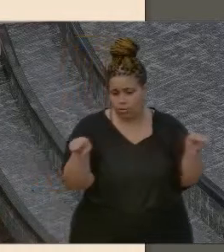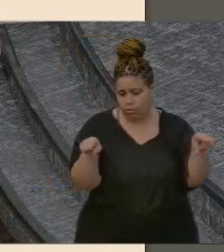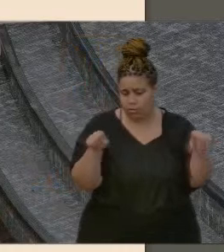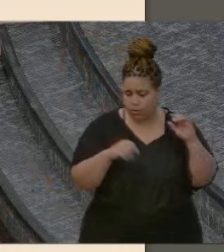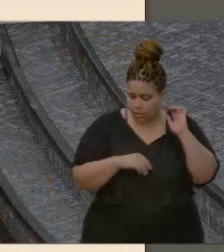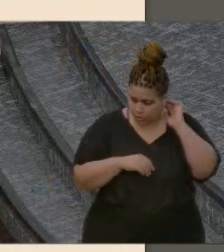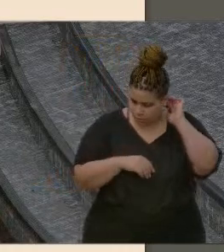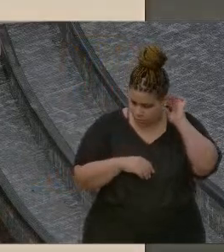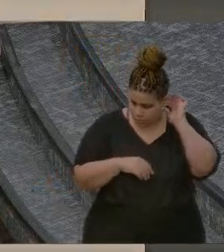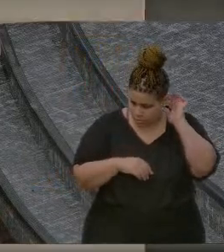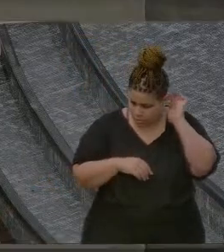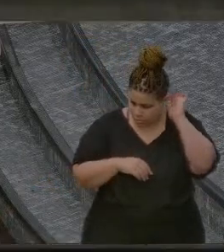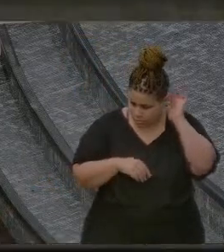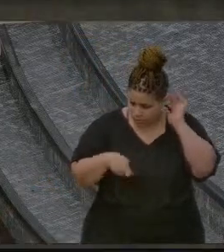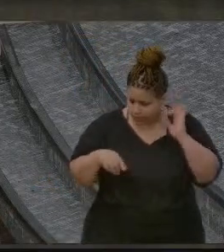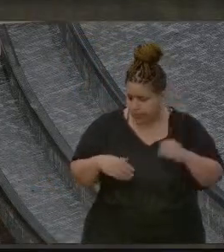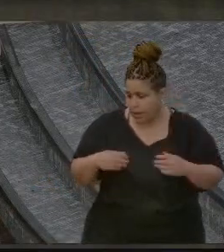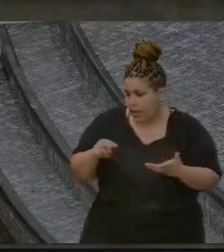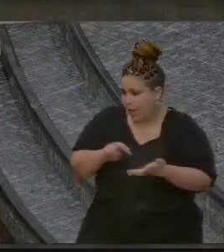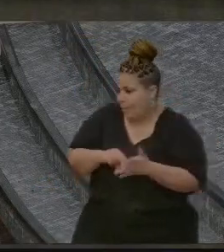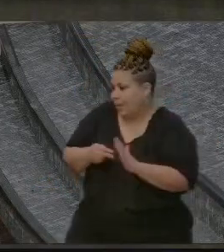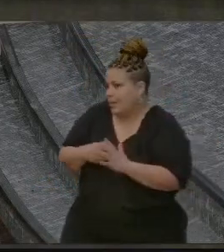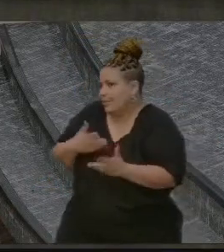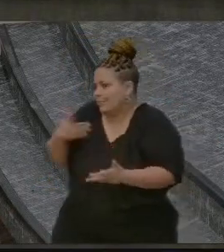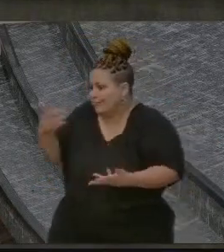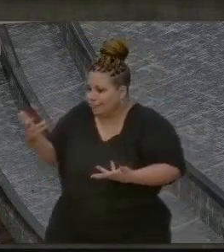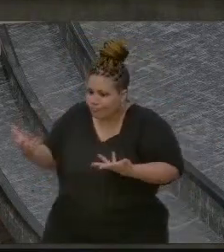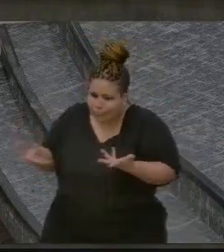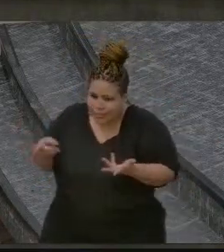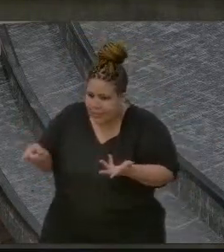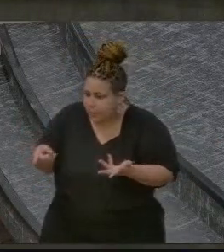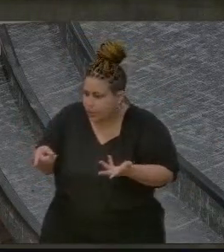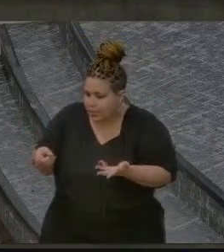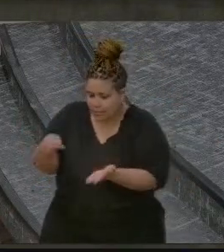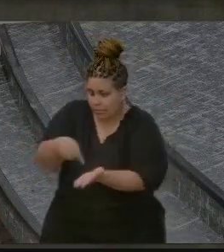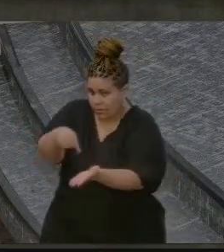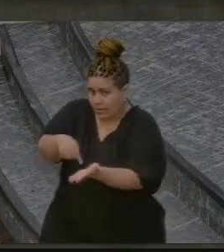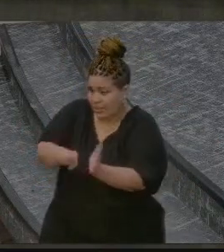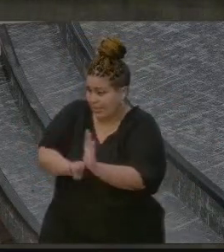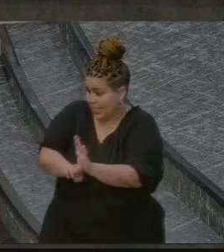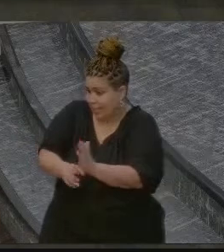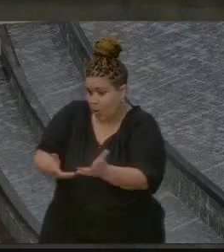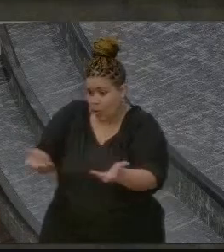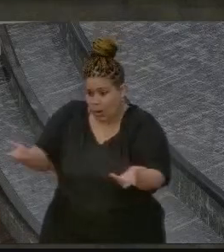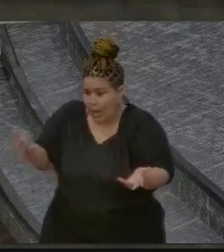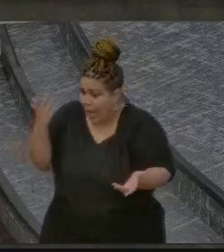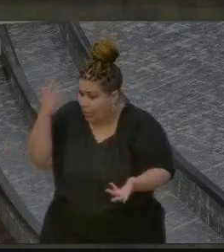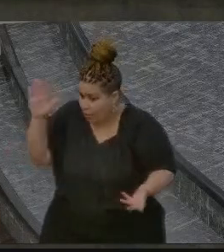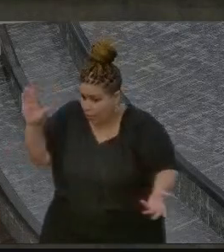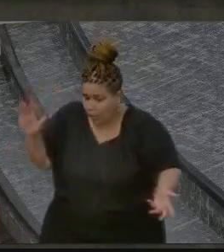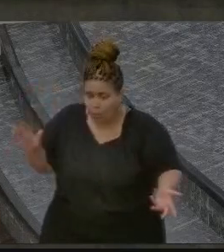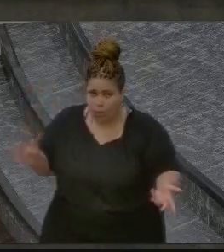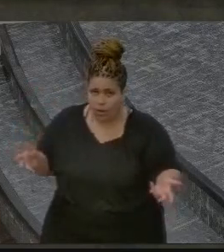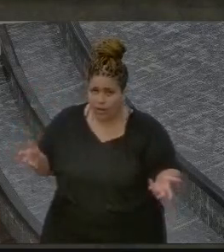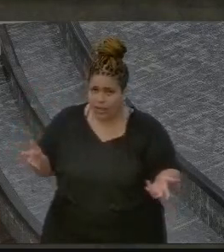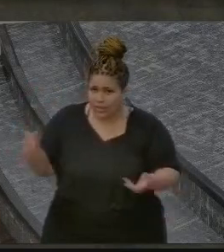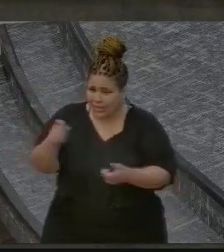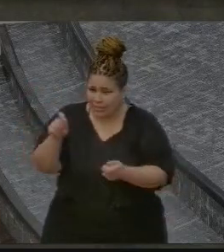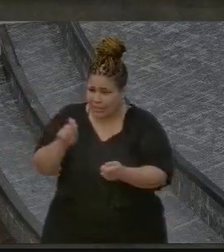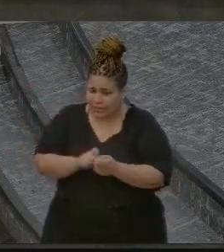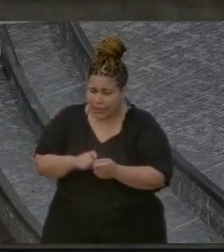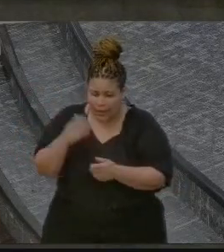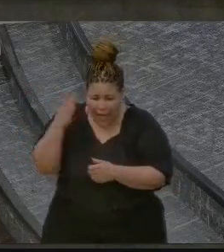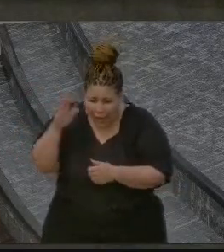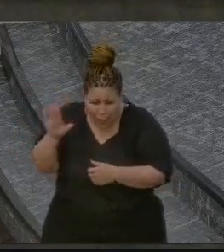I mean, this was just a example of. Okay. So I don't know. I don't know specifically